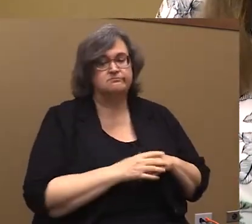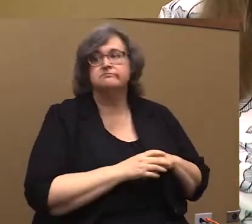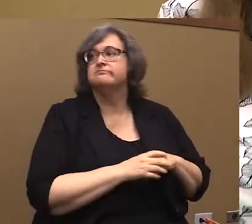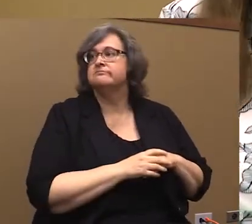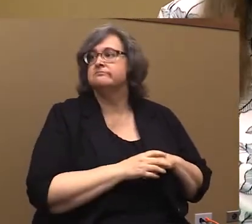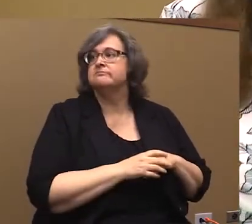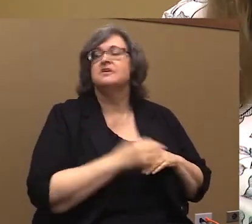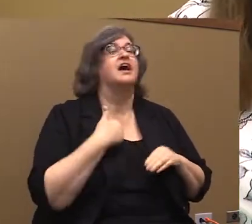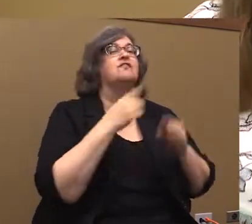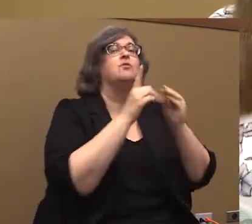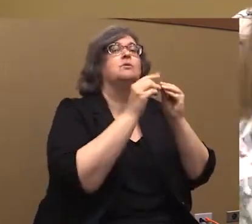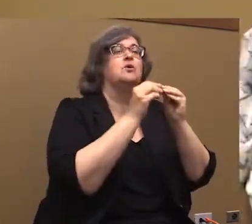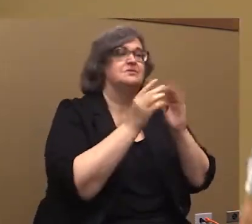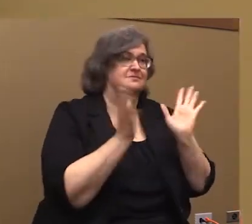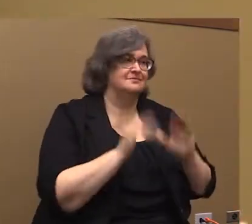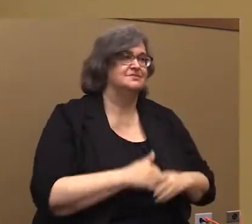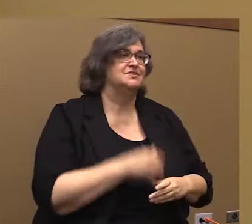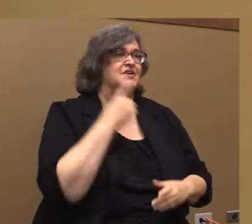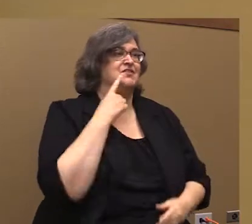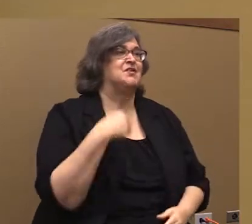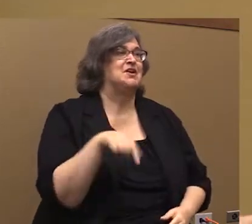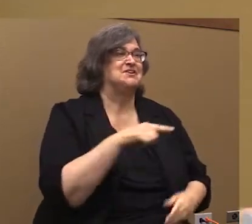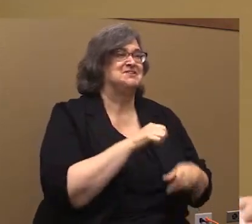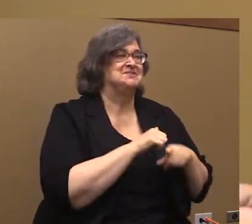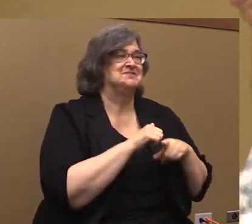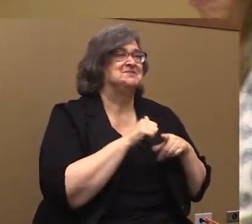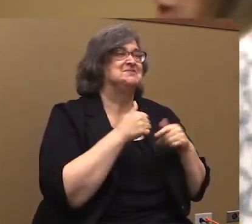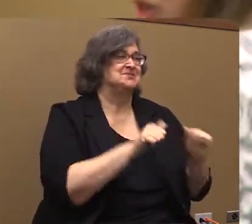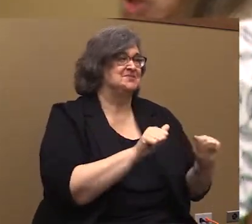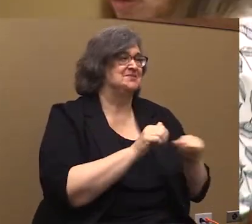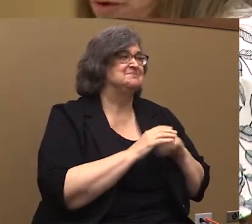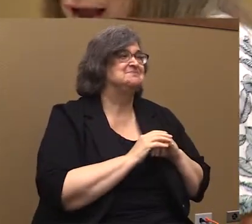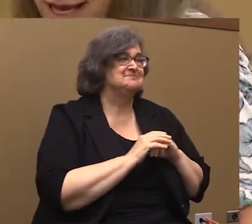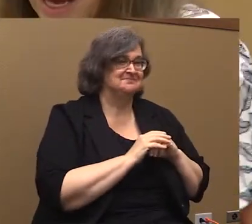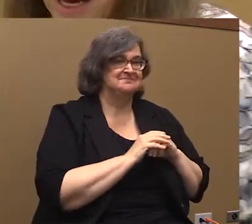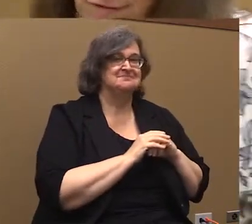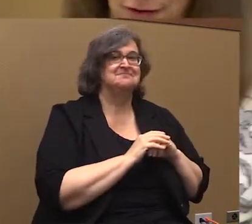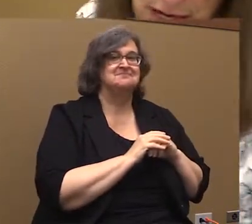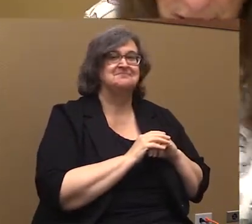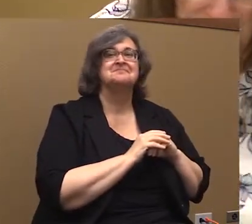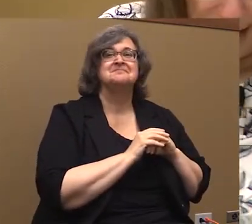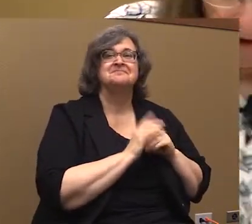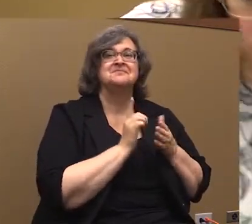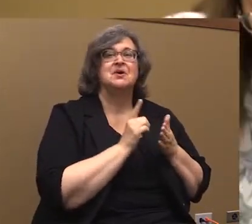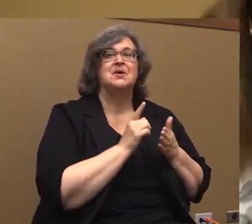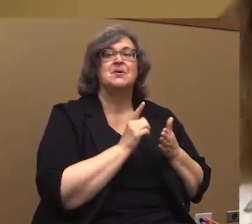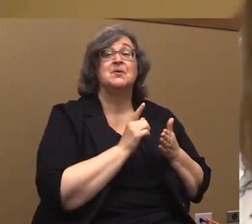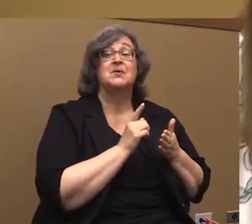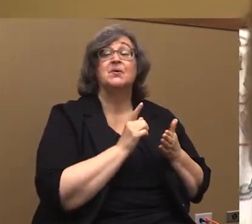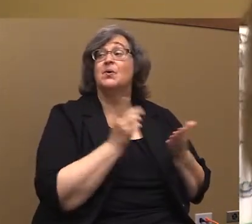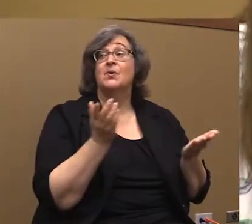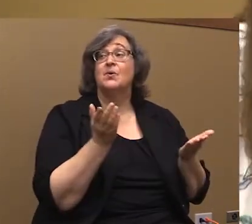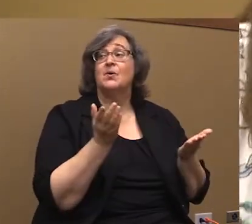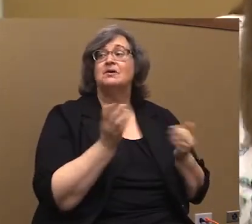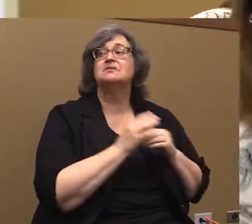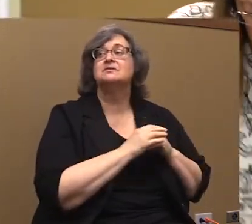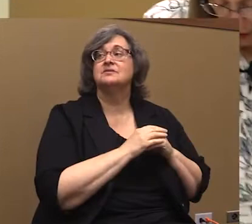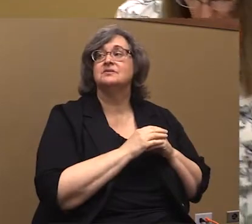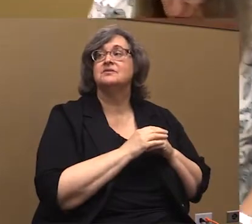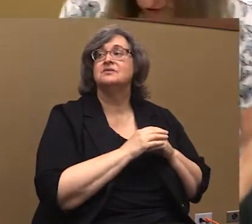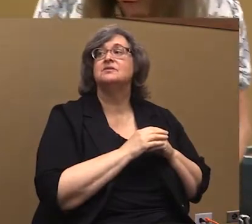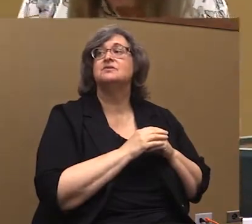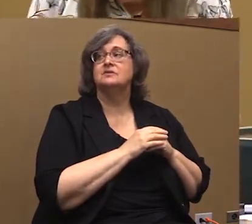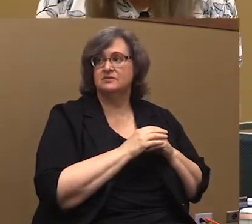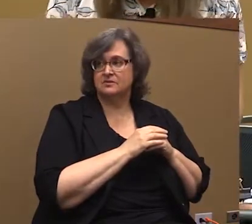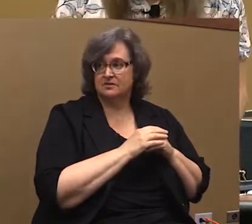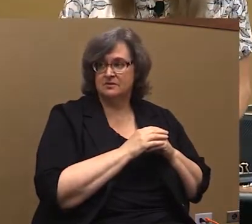repeating what someone else said, that we have to have that in there. So I have one more for